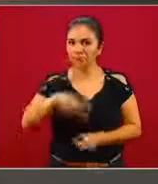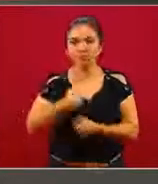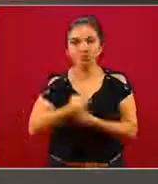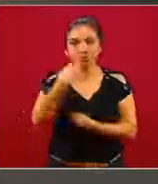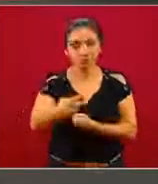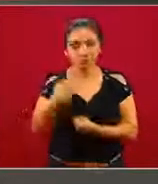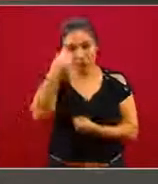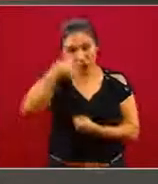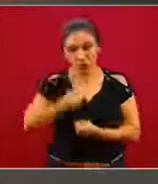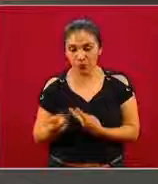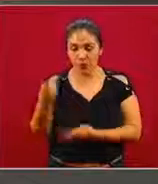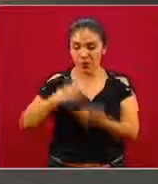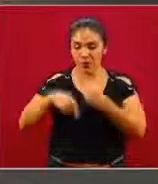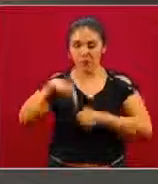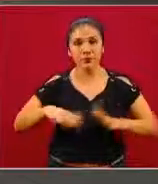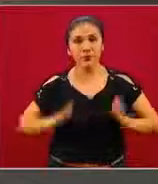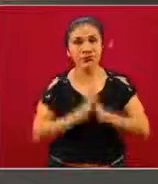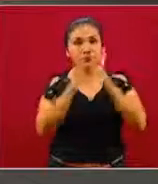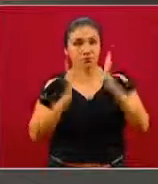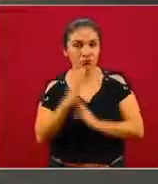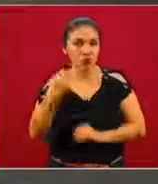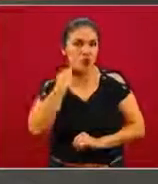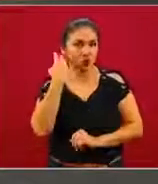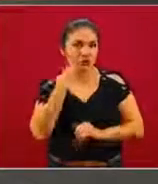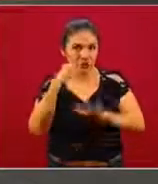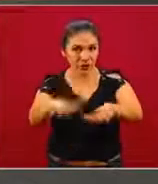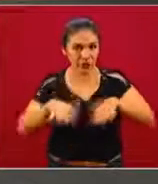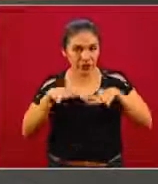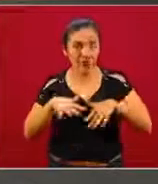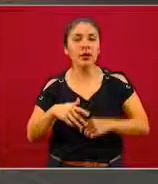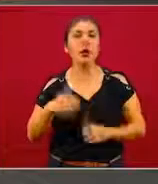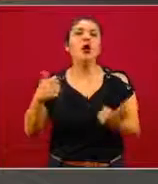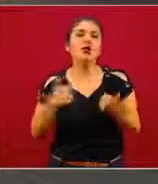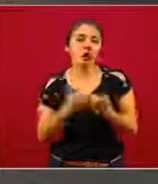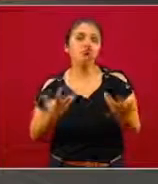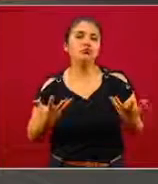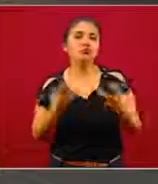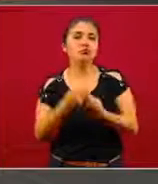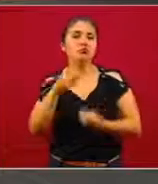We're very grateful for the invitation to participate in this press conference.